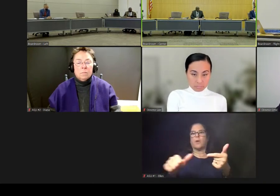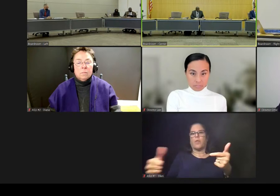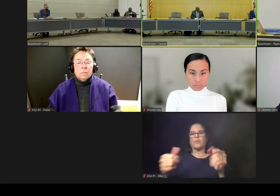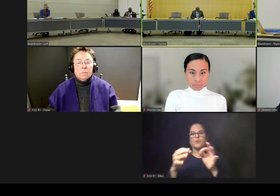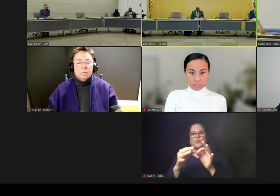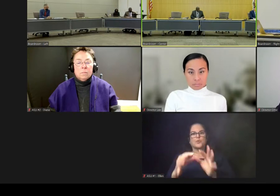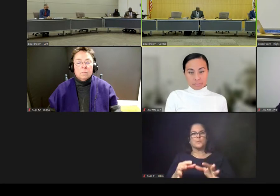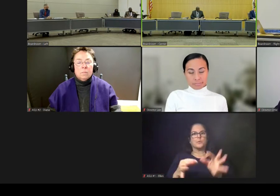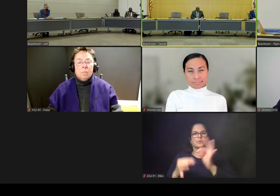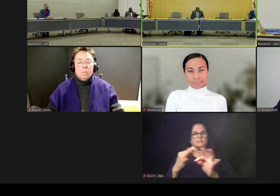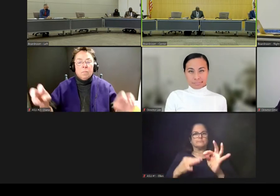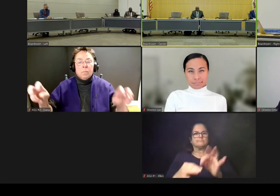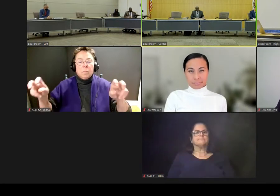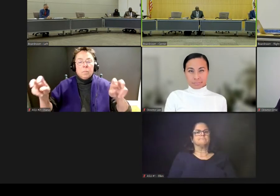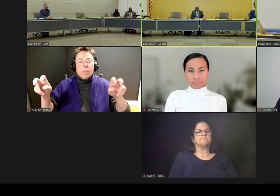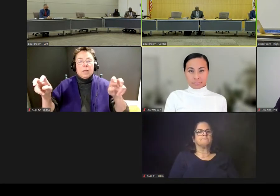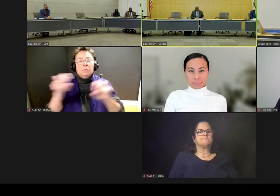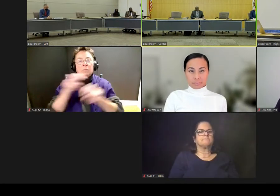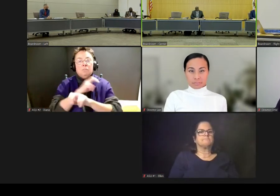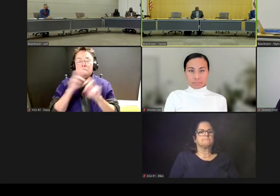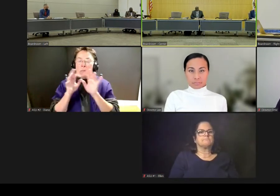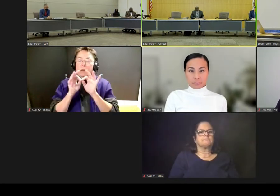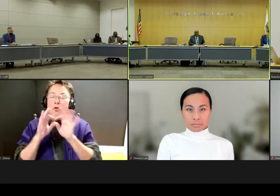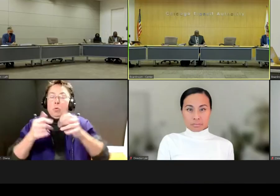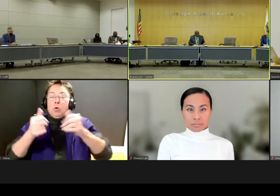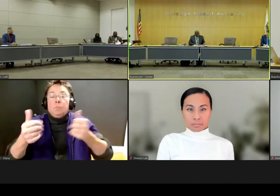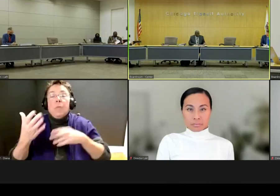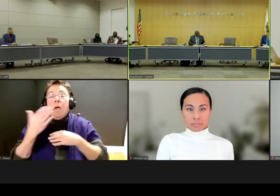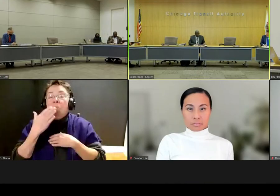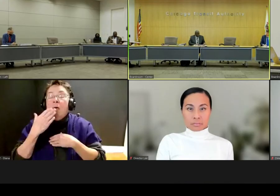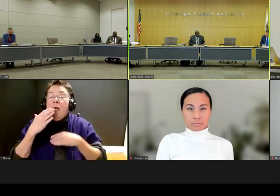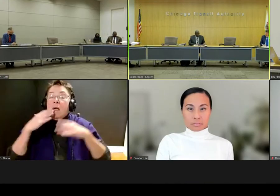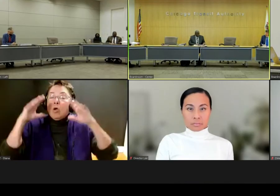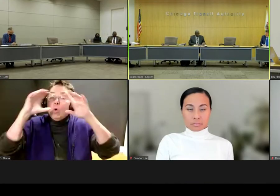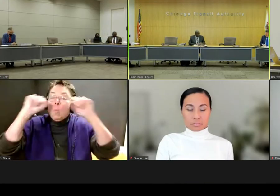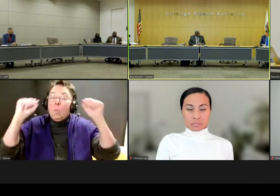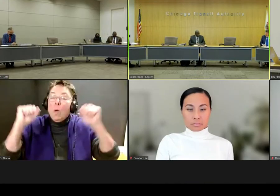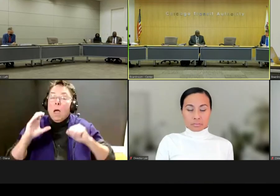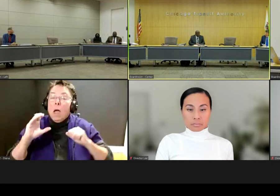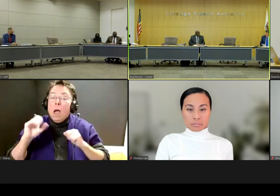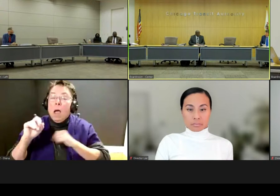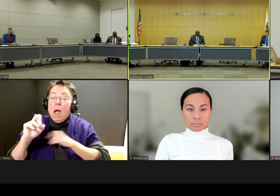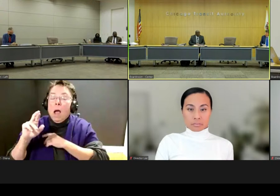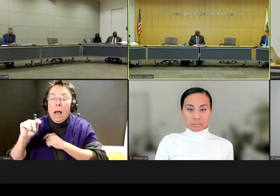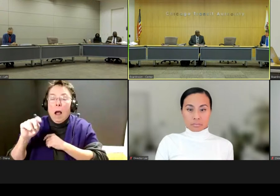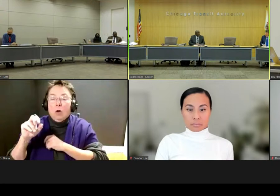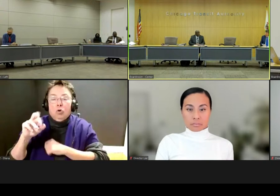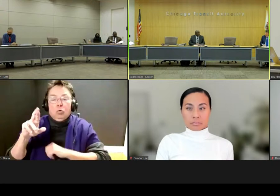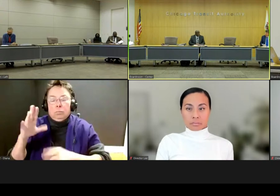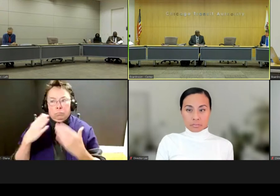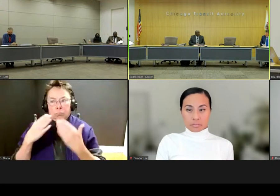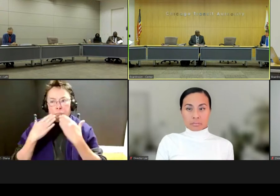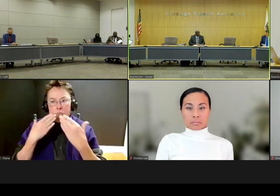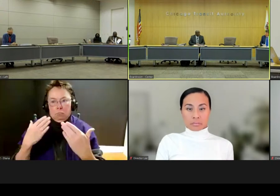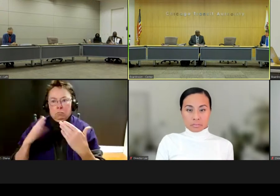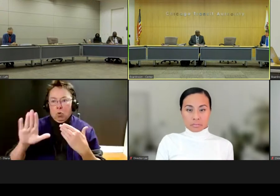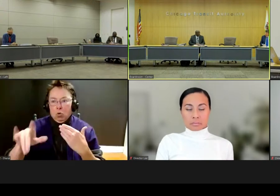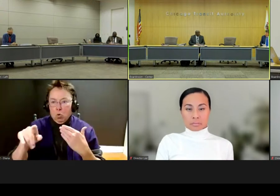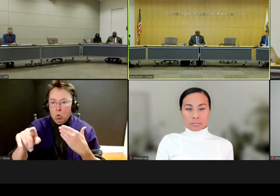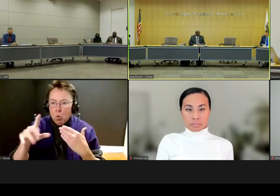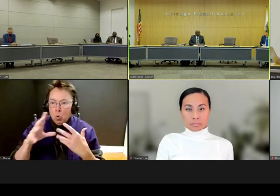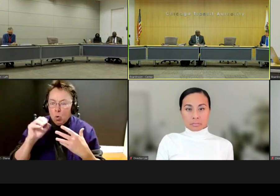Thank you, President Carter, for that update. First, I want to commend you and your staff